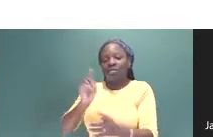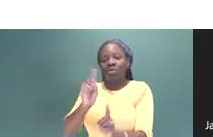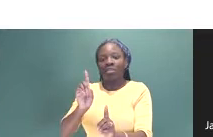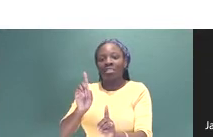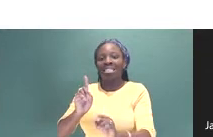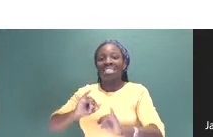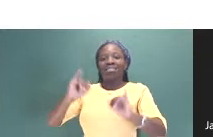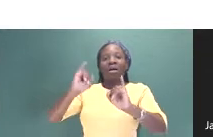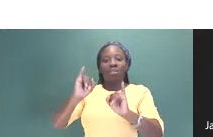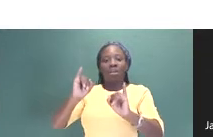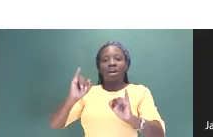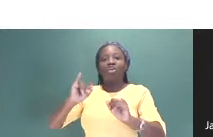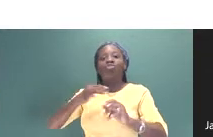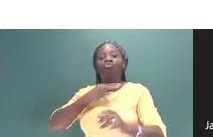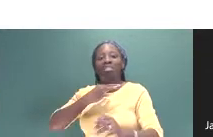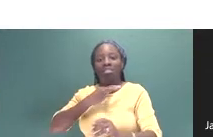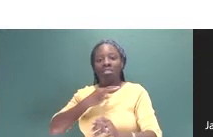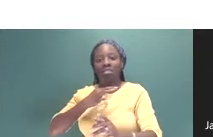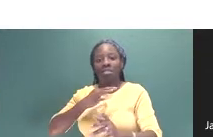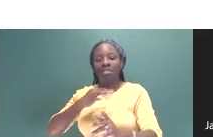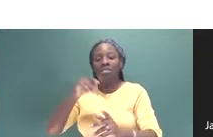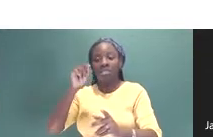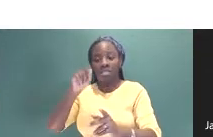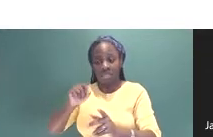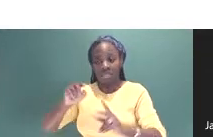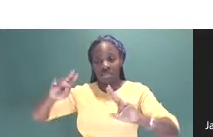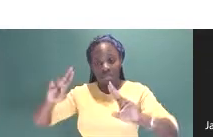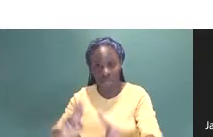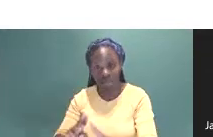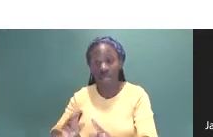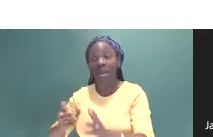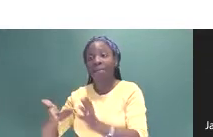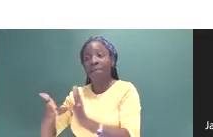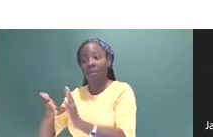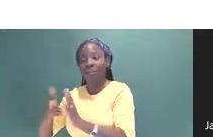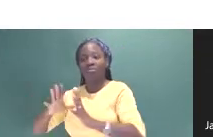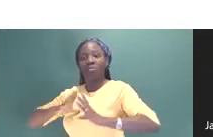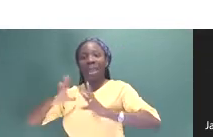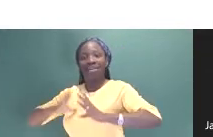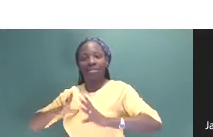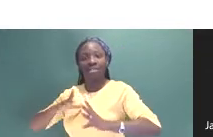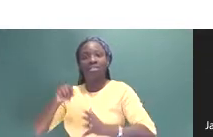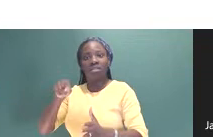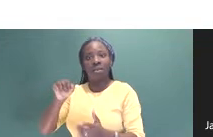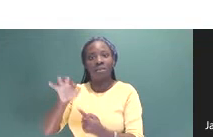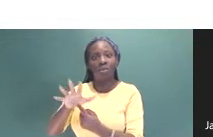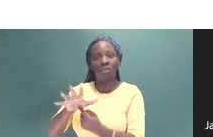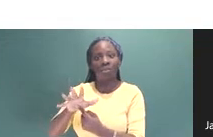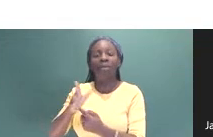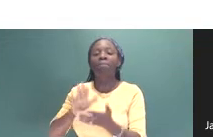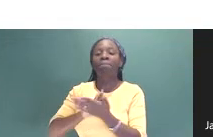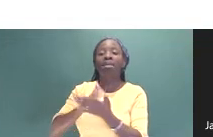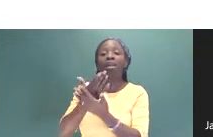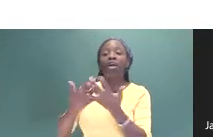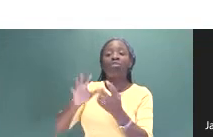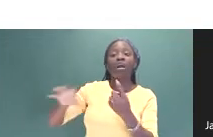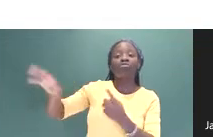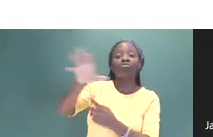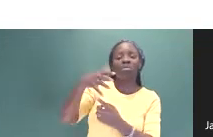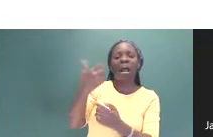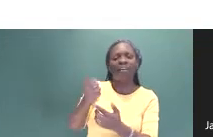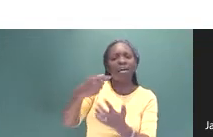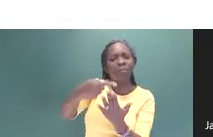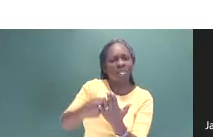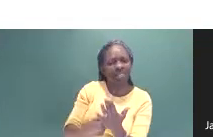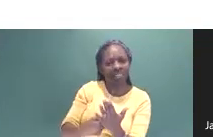and pandemic preparedness was needed. So many countries have policies that have at least some mention of disability,